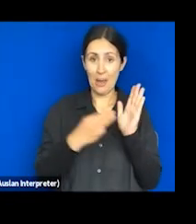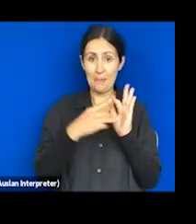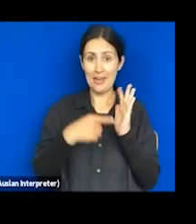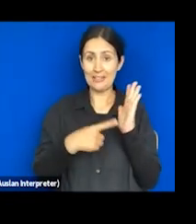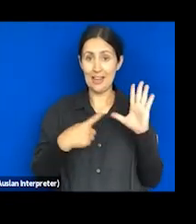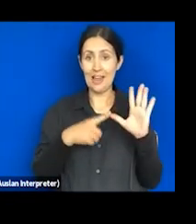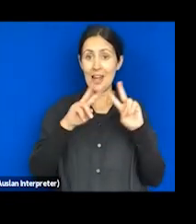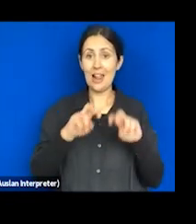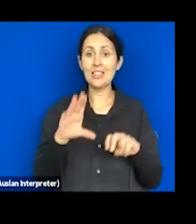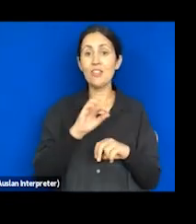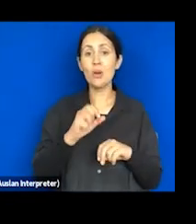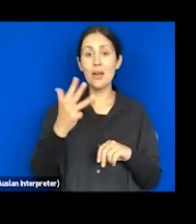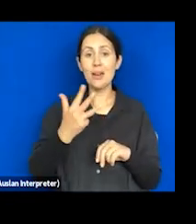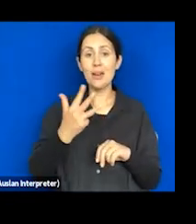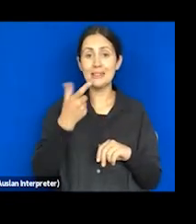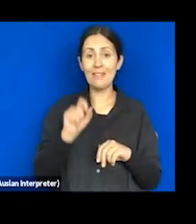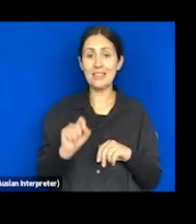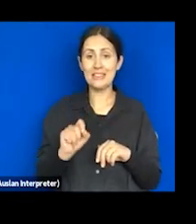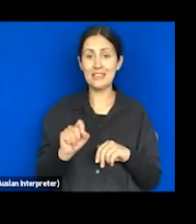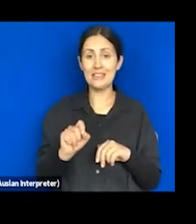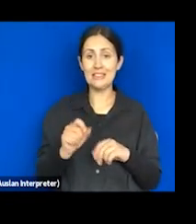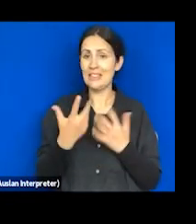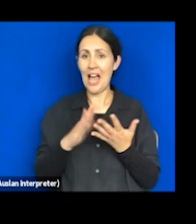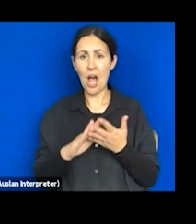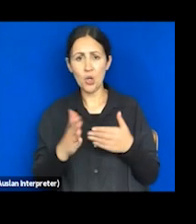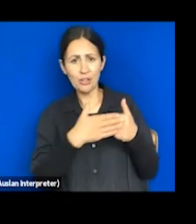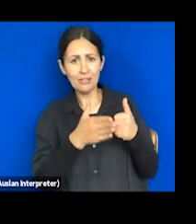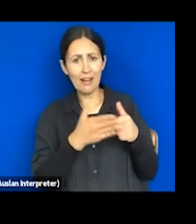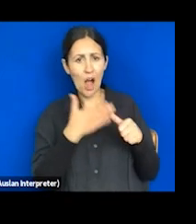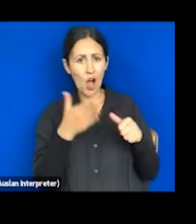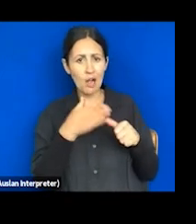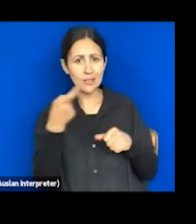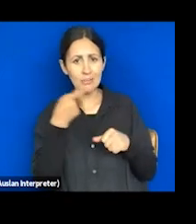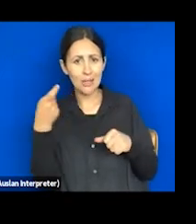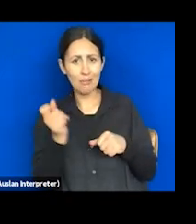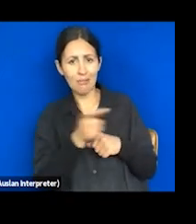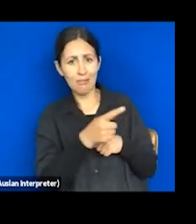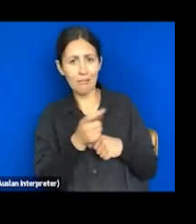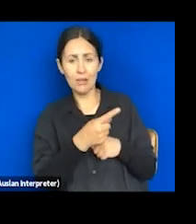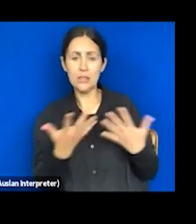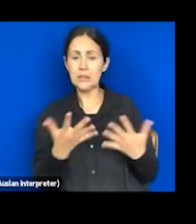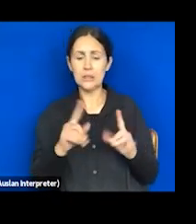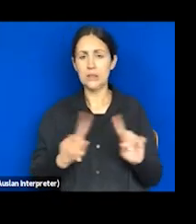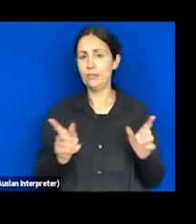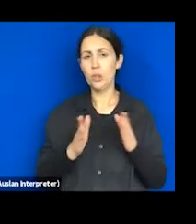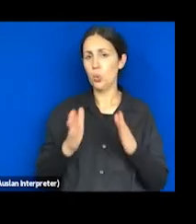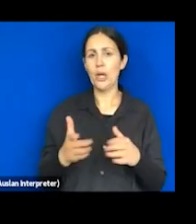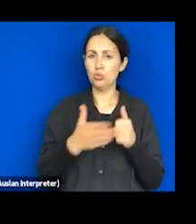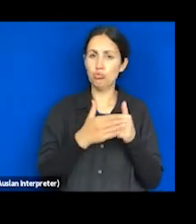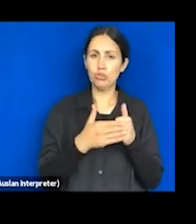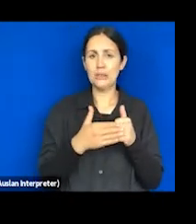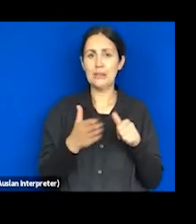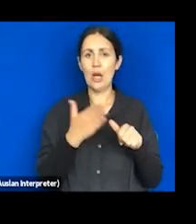70s, where treatment for alcohol dependence was quite different, very different contexts. So I think that definitely needs to